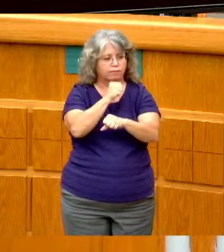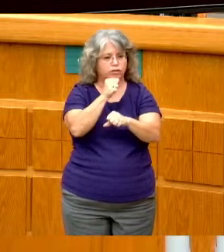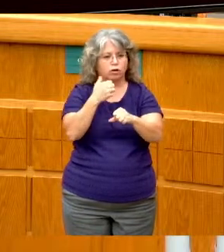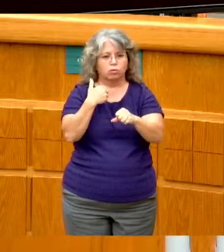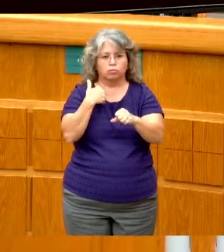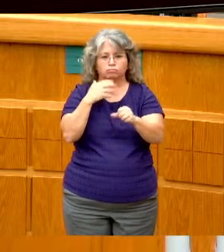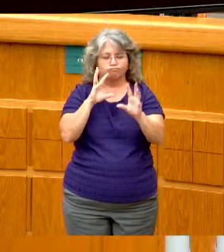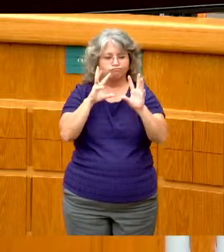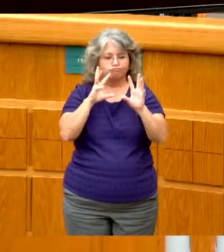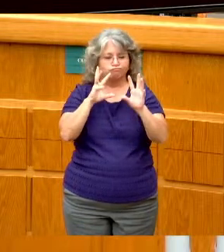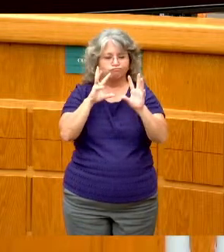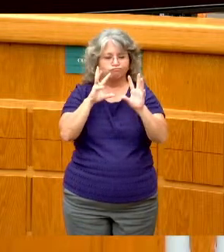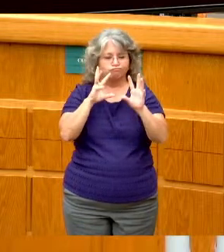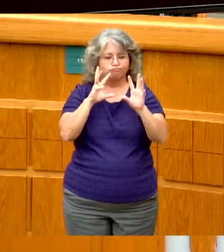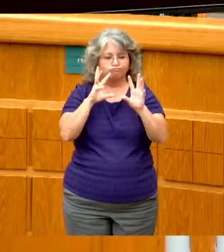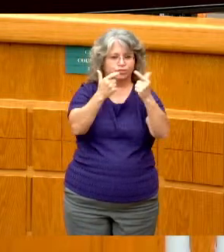settings.